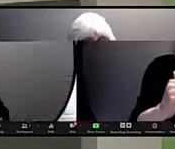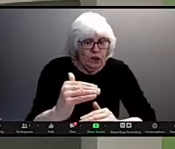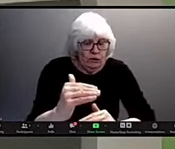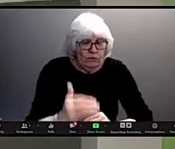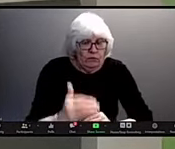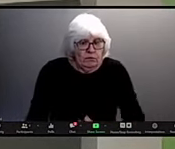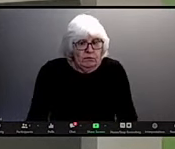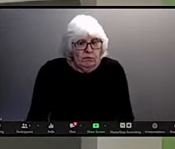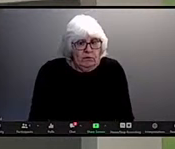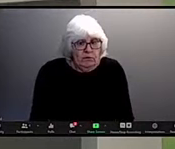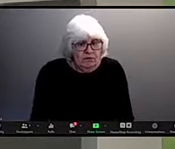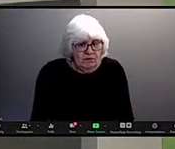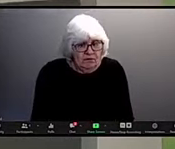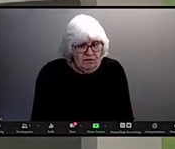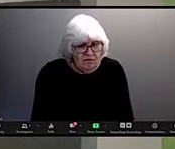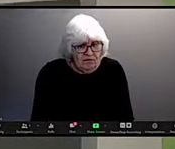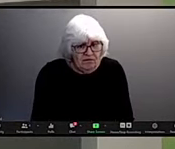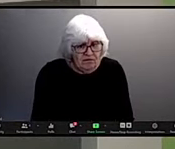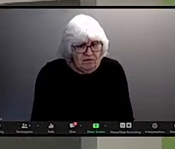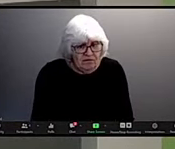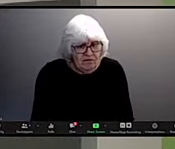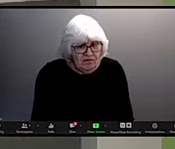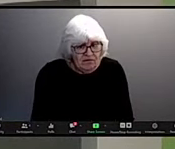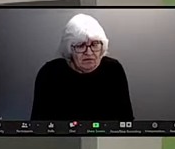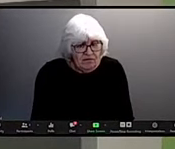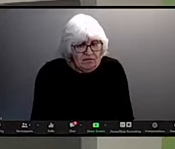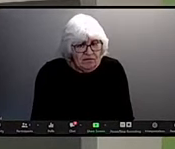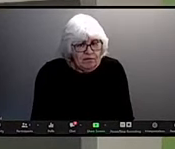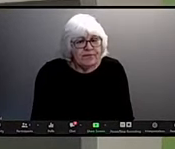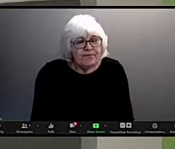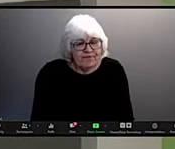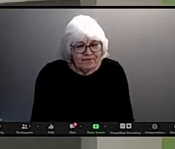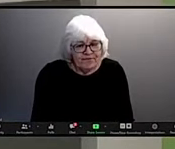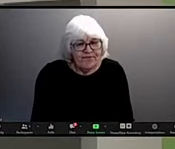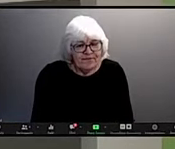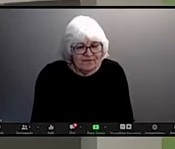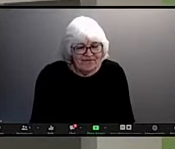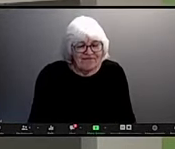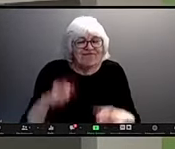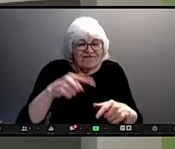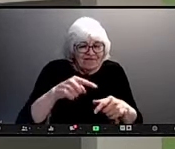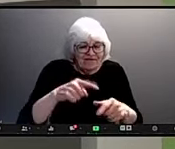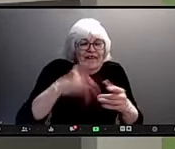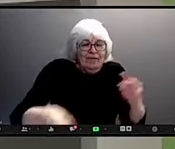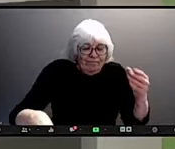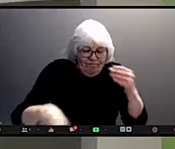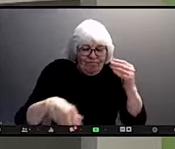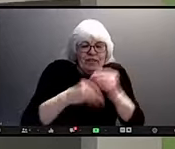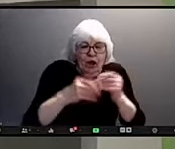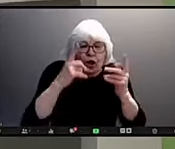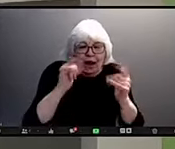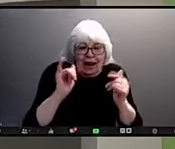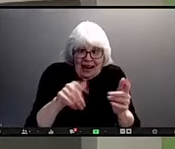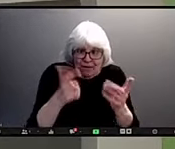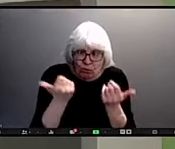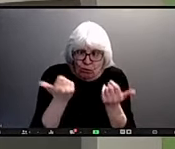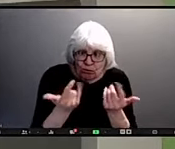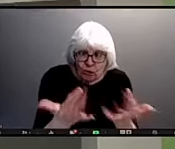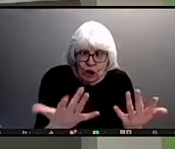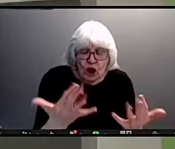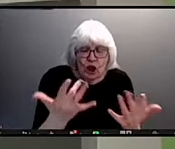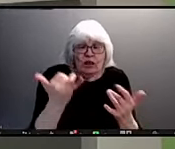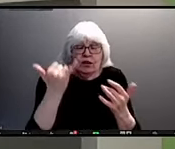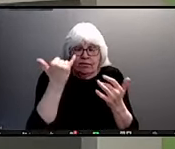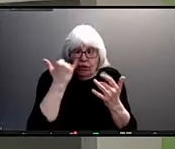being increased with a zero tolerance toward illegal burns, does the city have a general idea how many calls the fire department